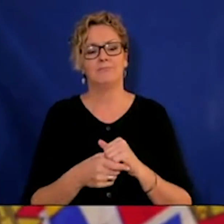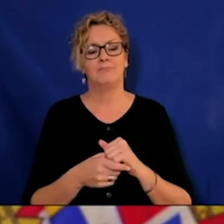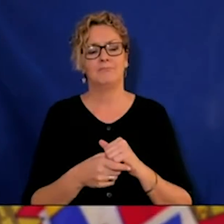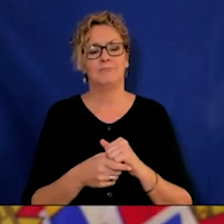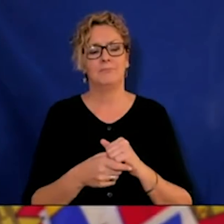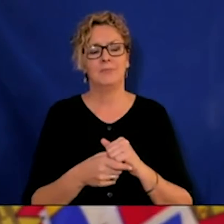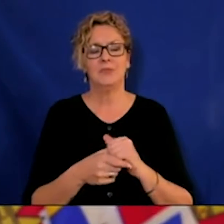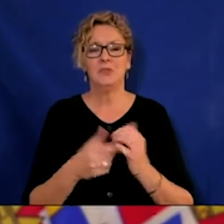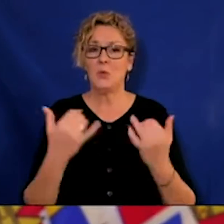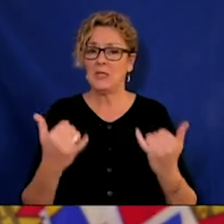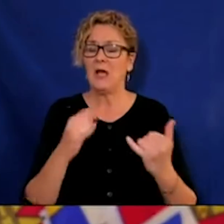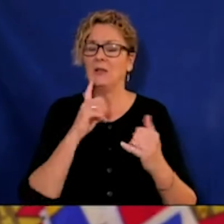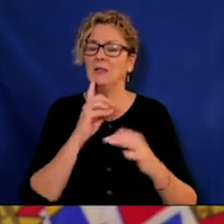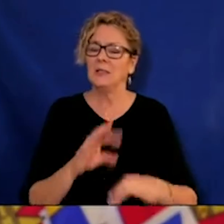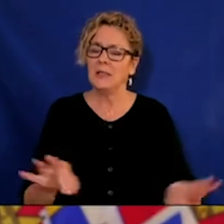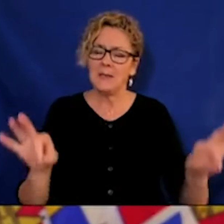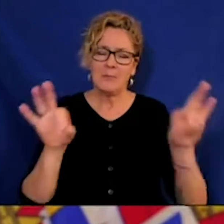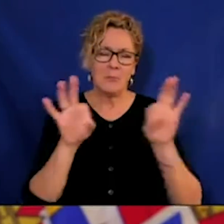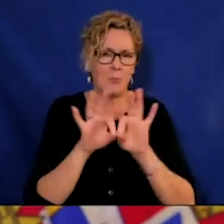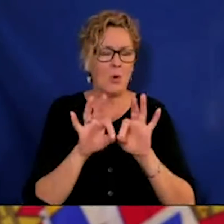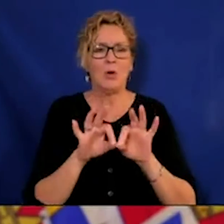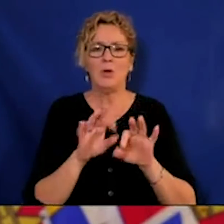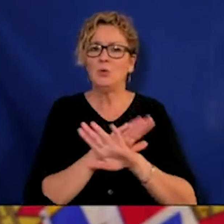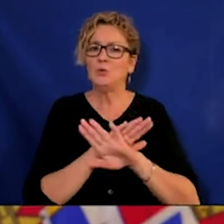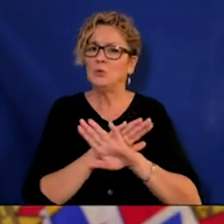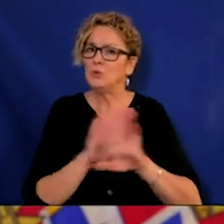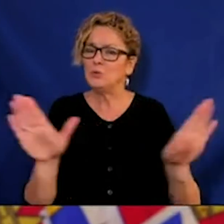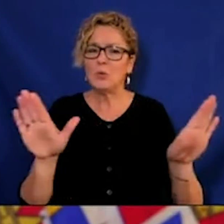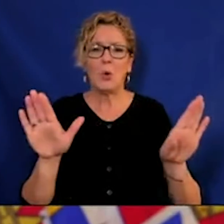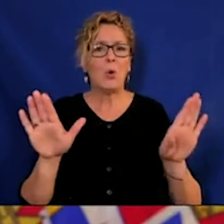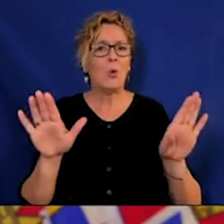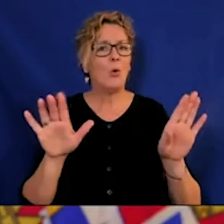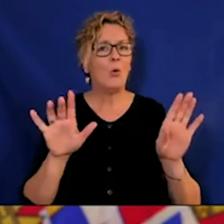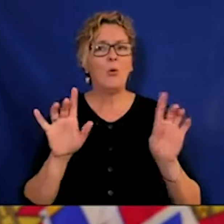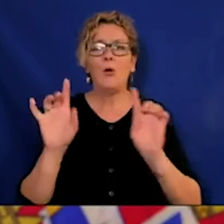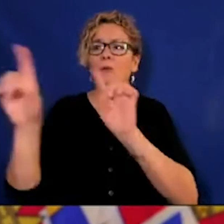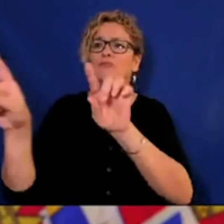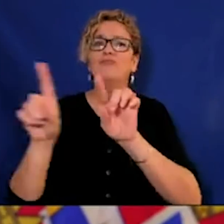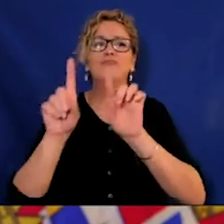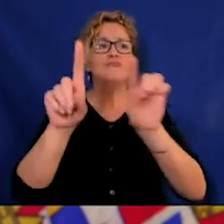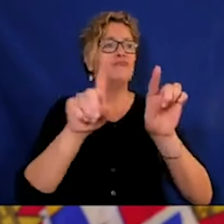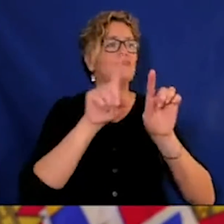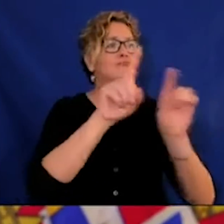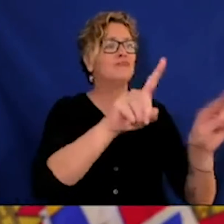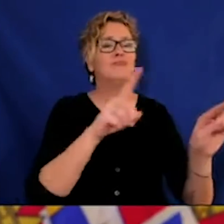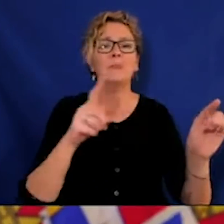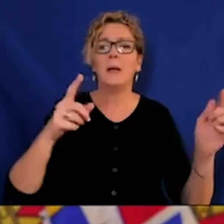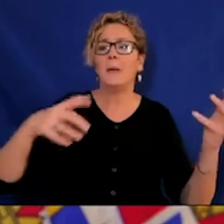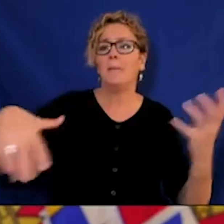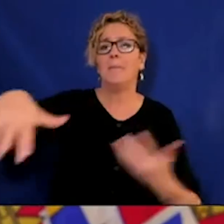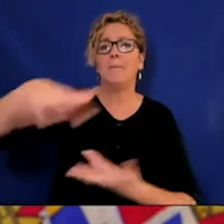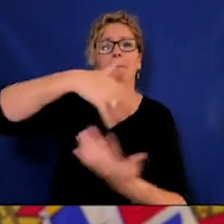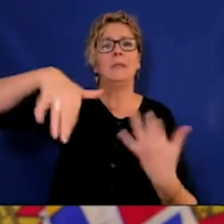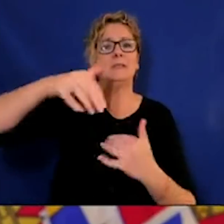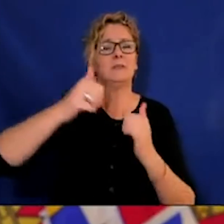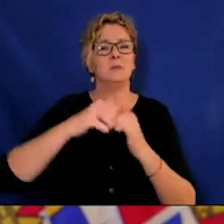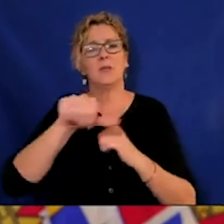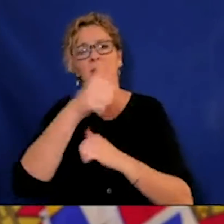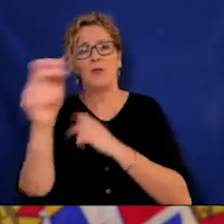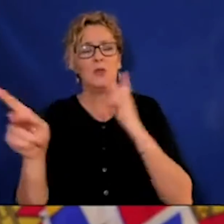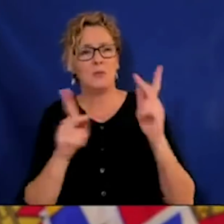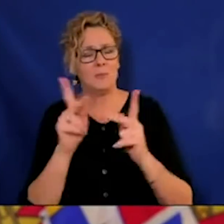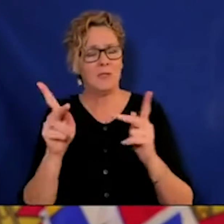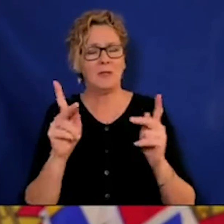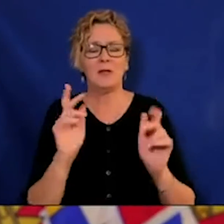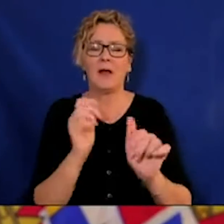to stay small, and avoid public settings right now where we mix with others. They are a risk for all